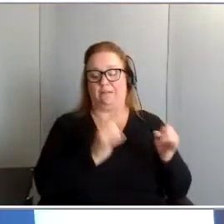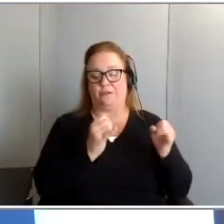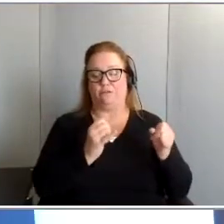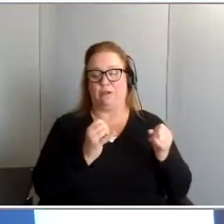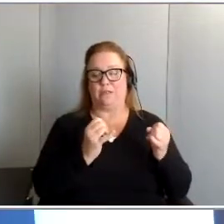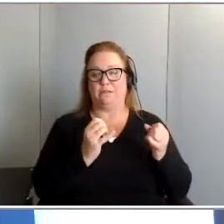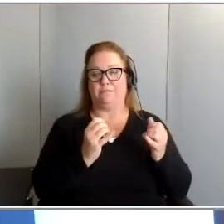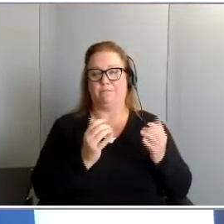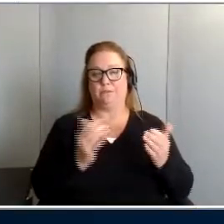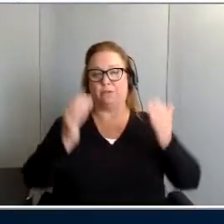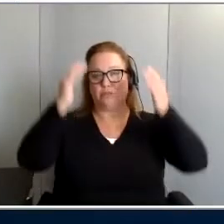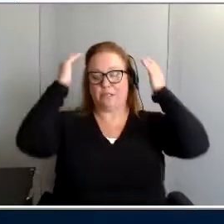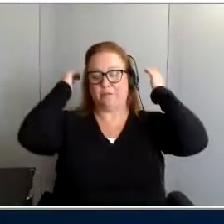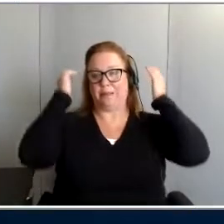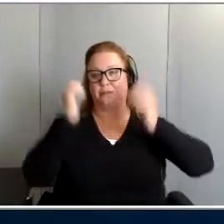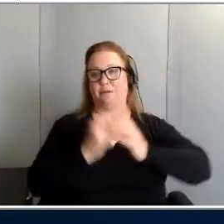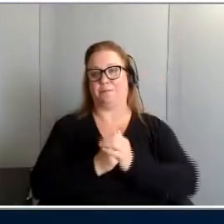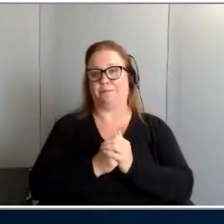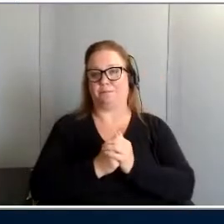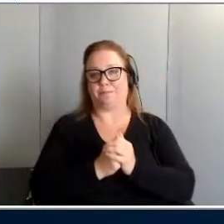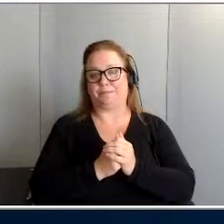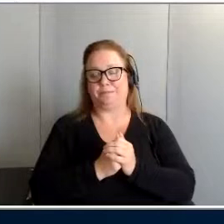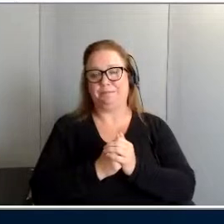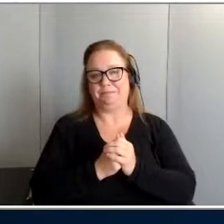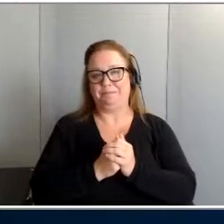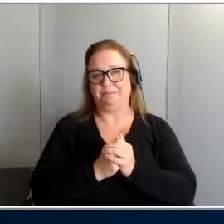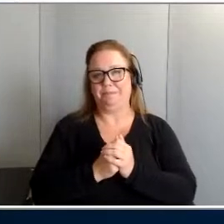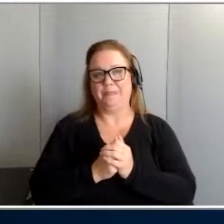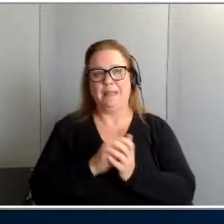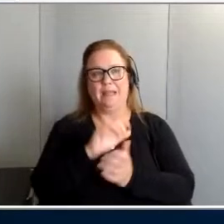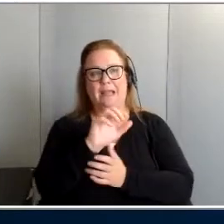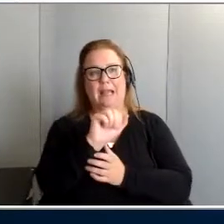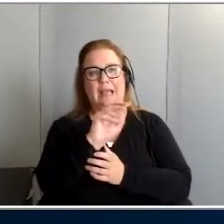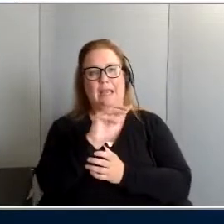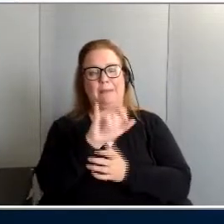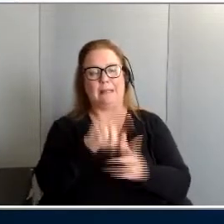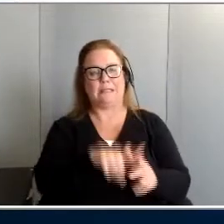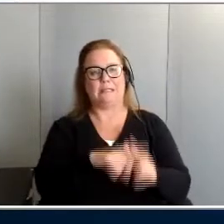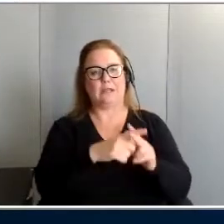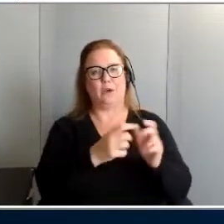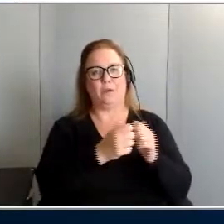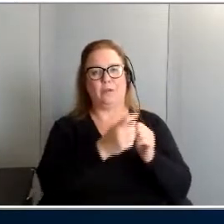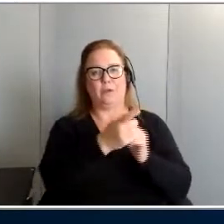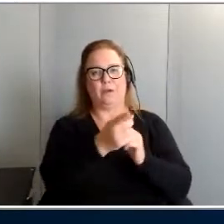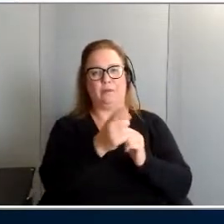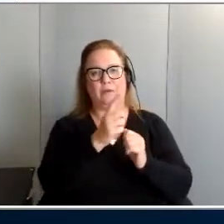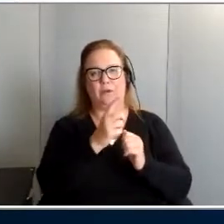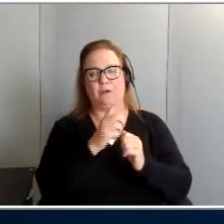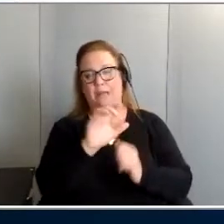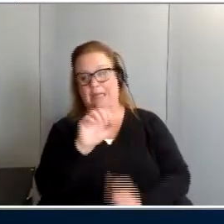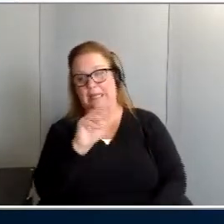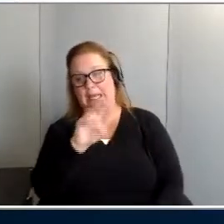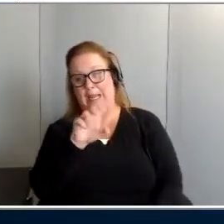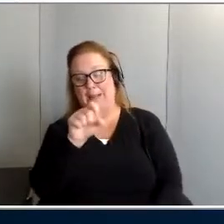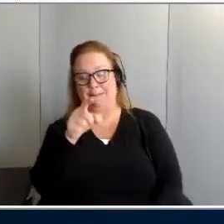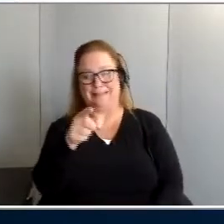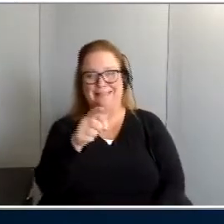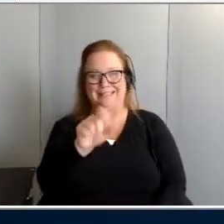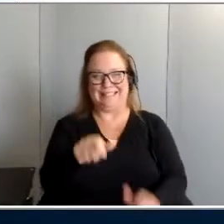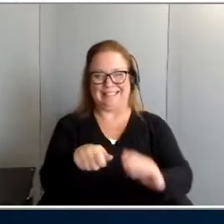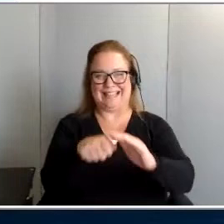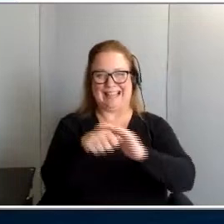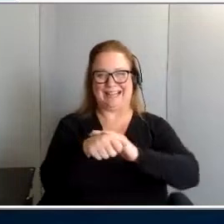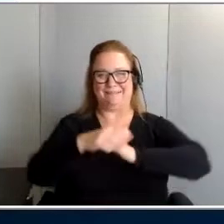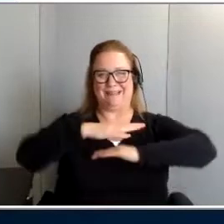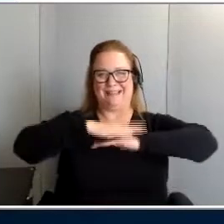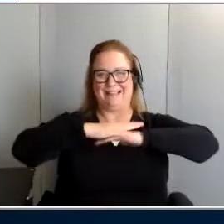let's get to some final thoughts. This is so fun today. Amy, let's just start with you. And I have to say, if you're wondering where Camus is,